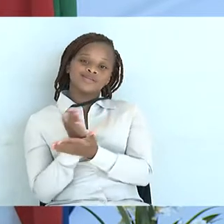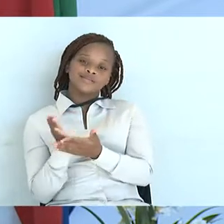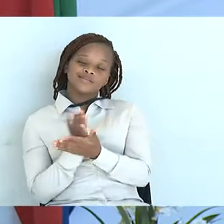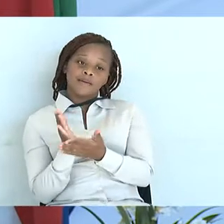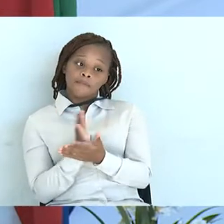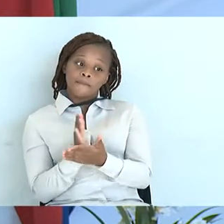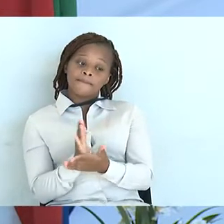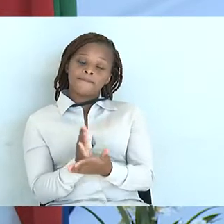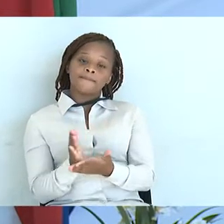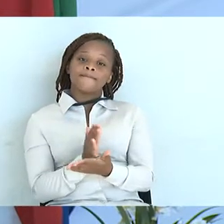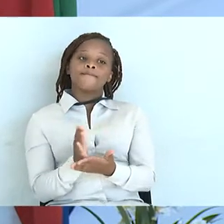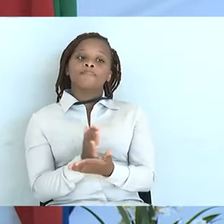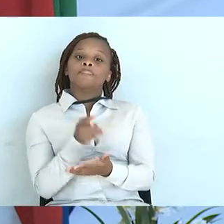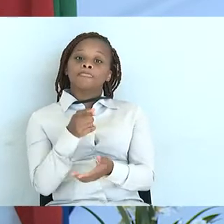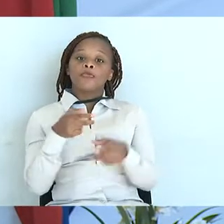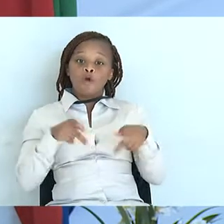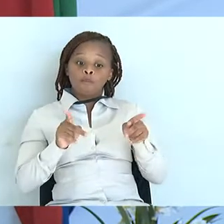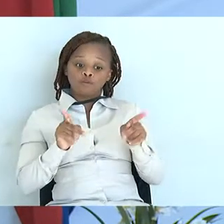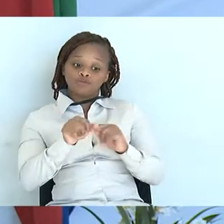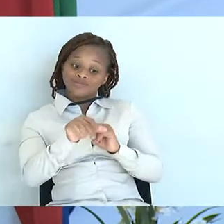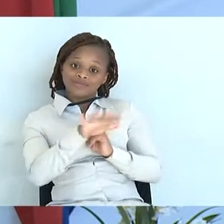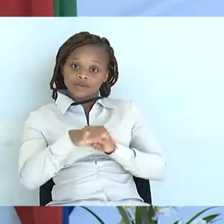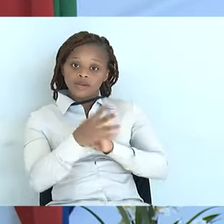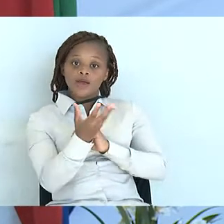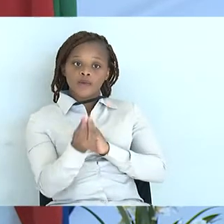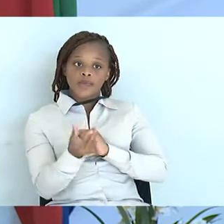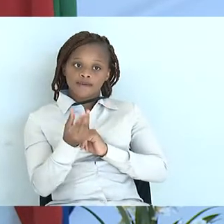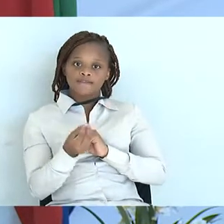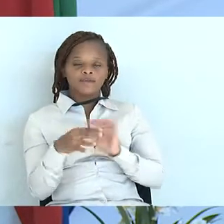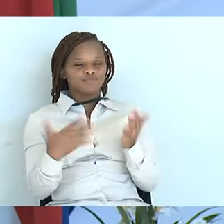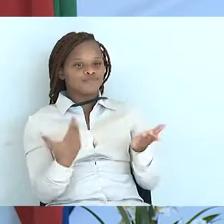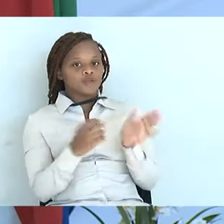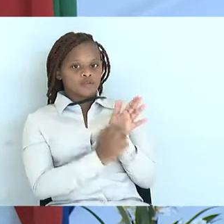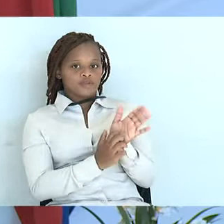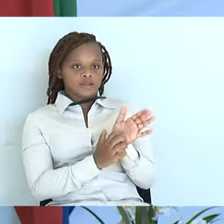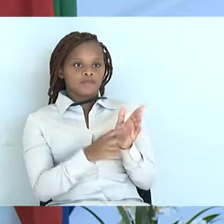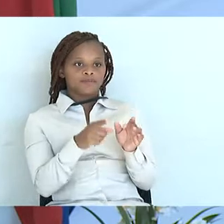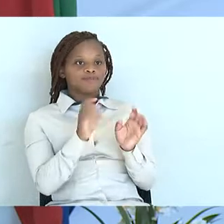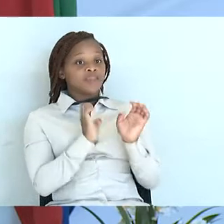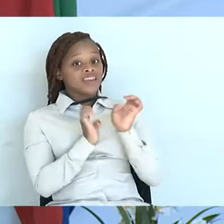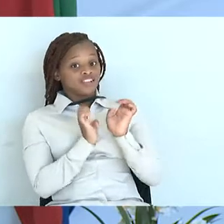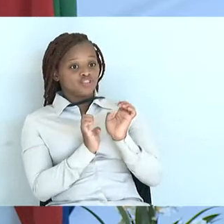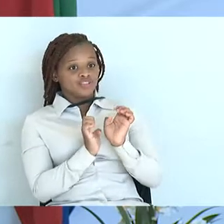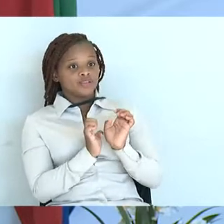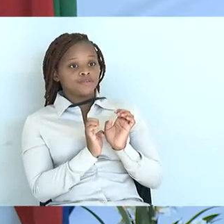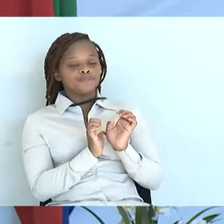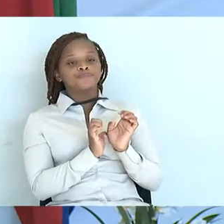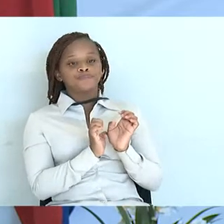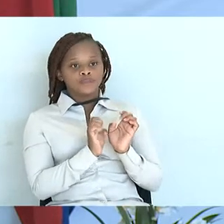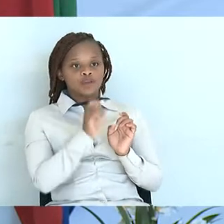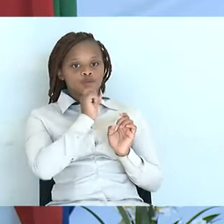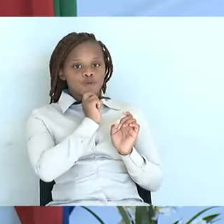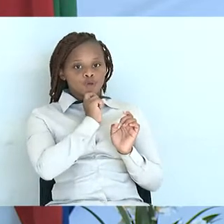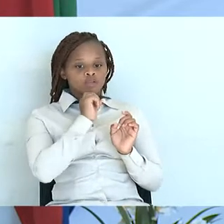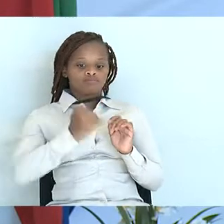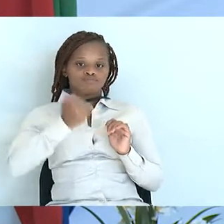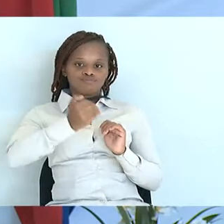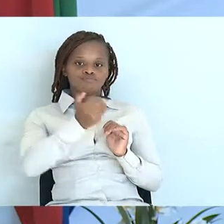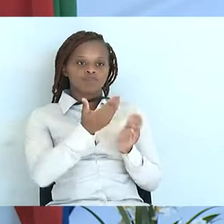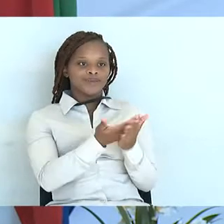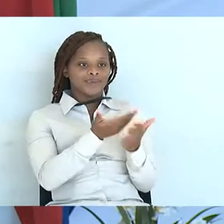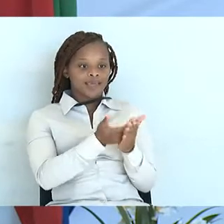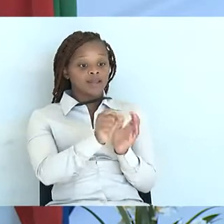presents. For instance, if you look at the renewable energy, the Gwala and Alfonso area, they've got the